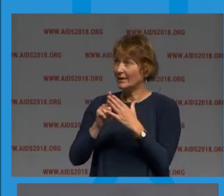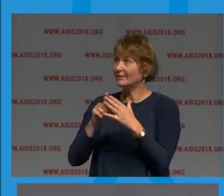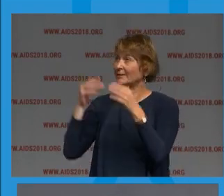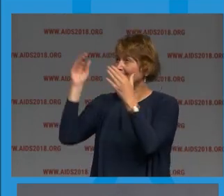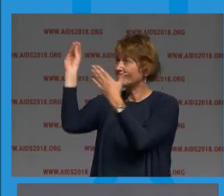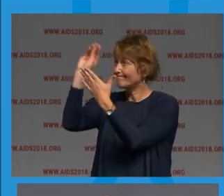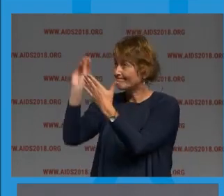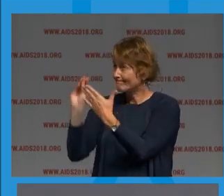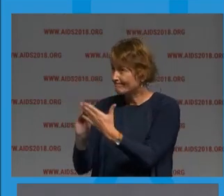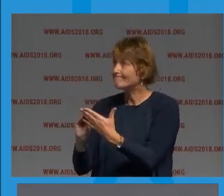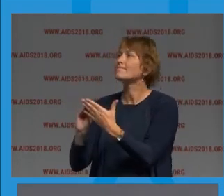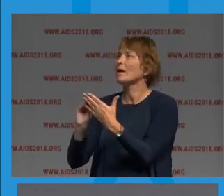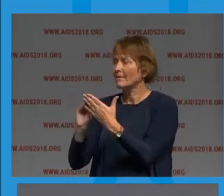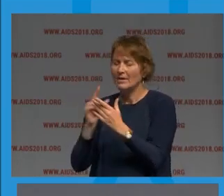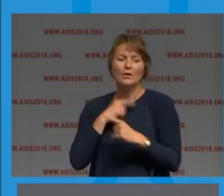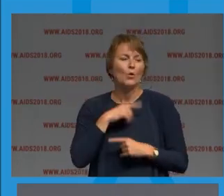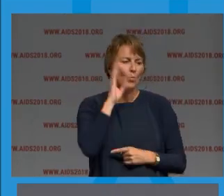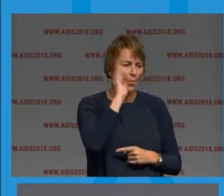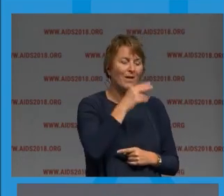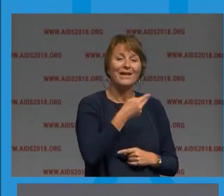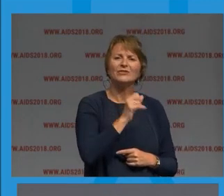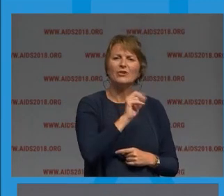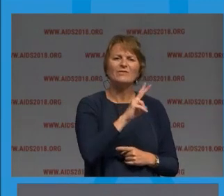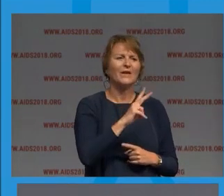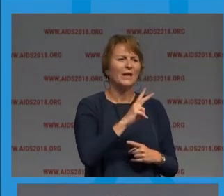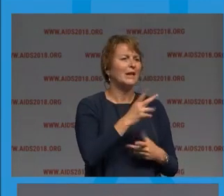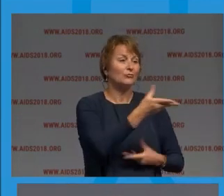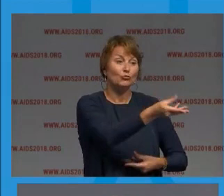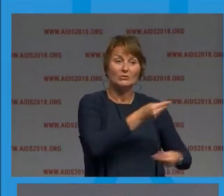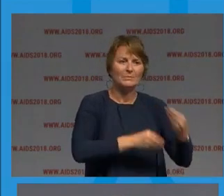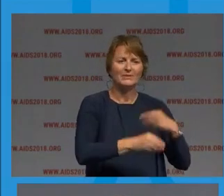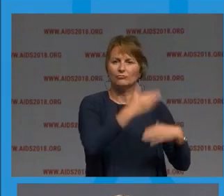for reducing HIV transmission.